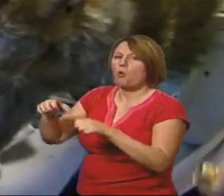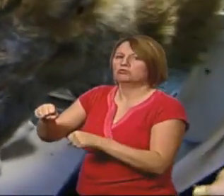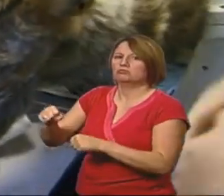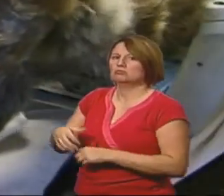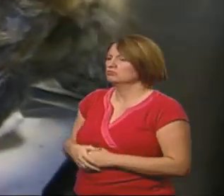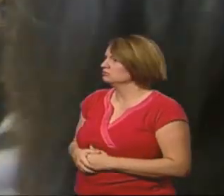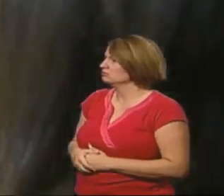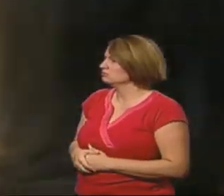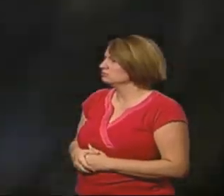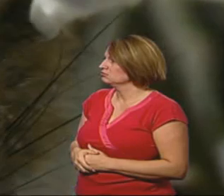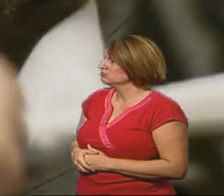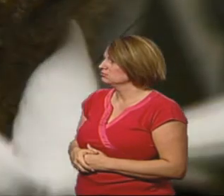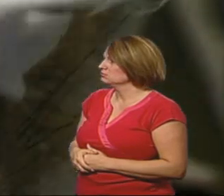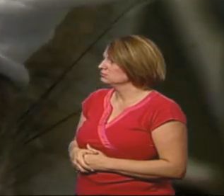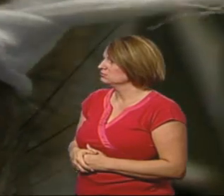got him? Yeah.